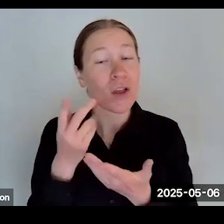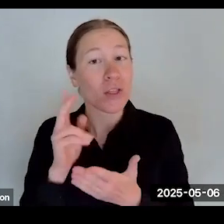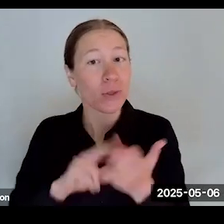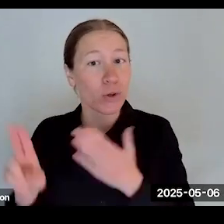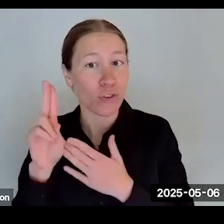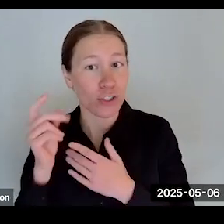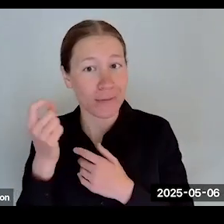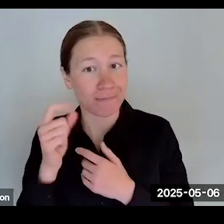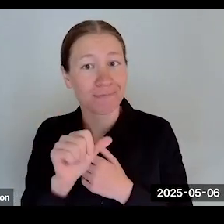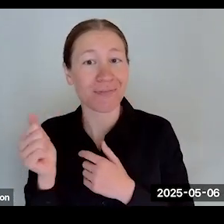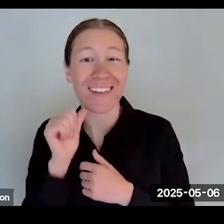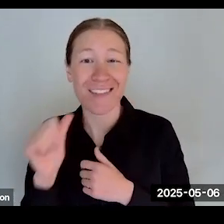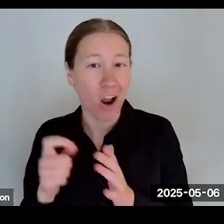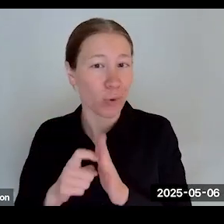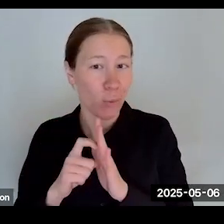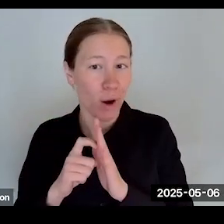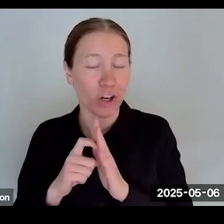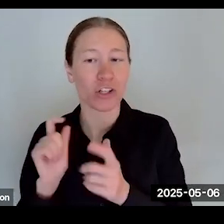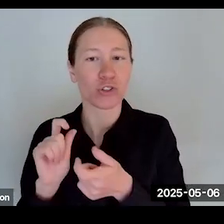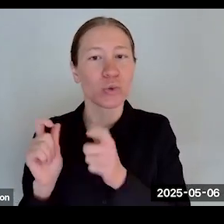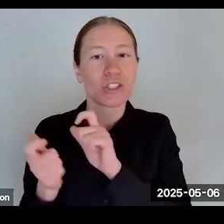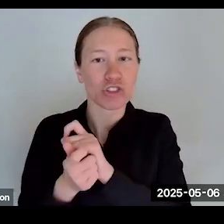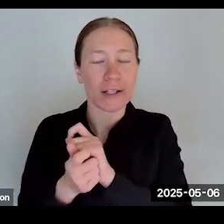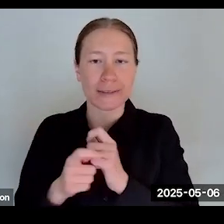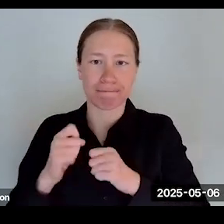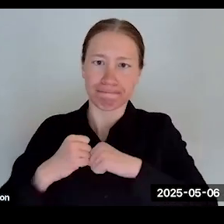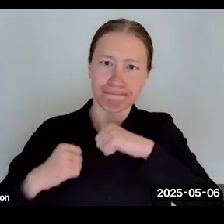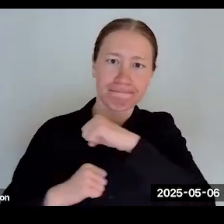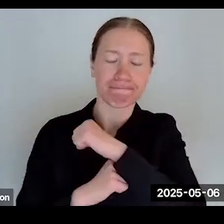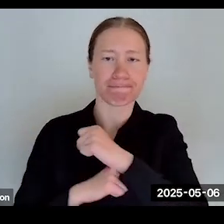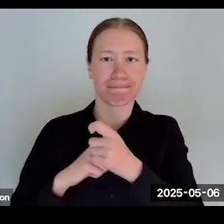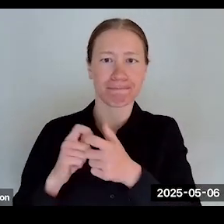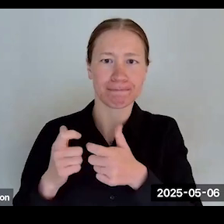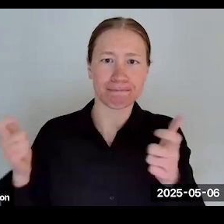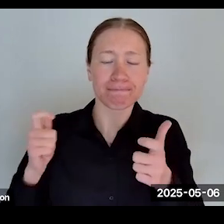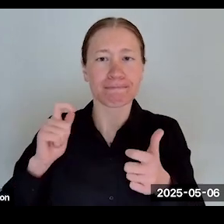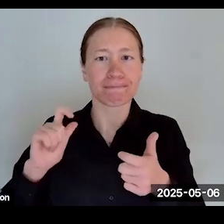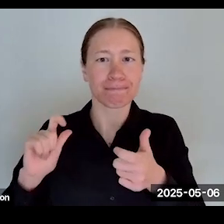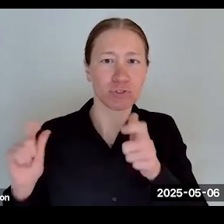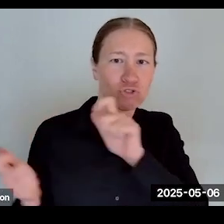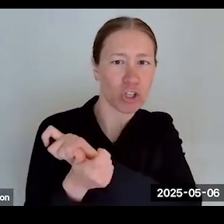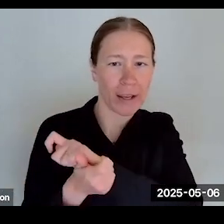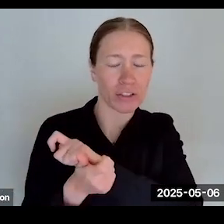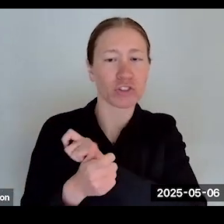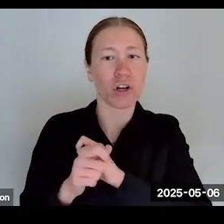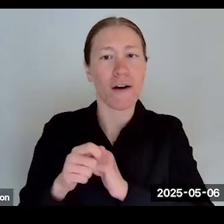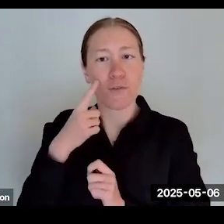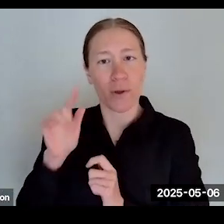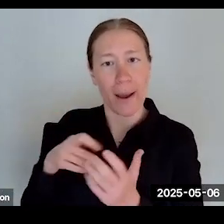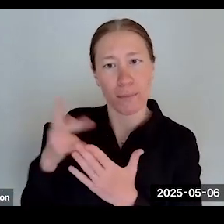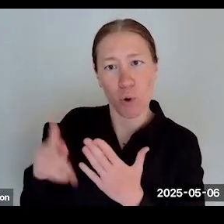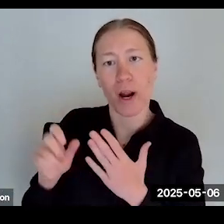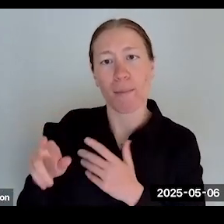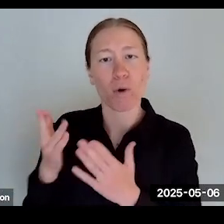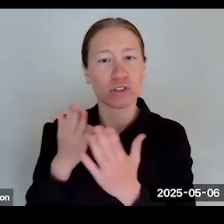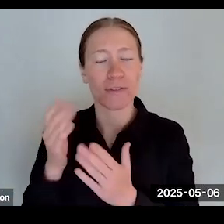is not required to make an adjustment that results in a fundamental alteration of a program or service, or one that imposes an undue